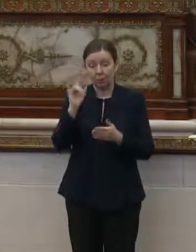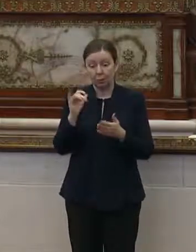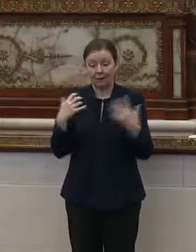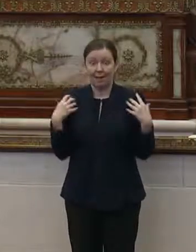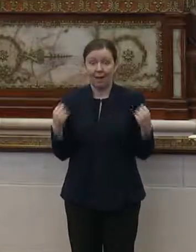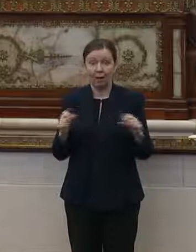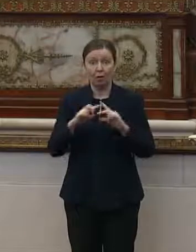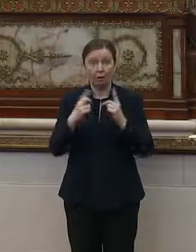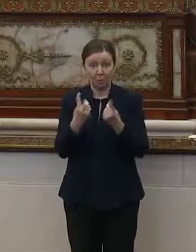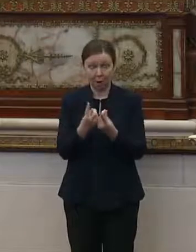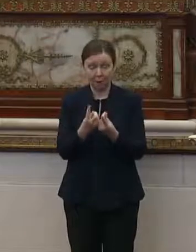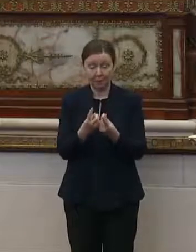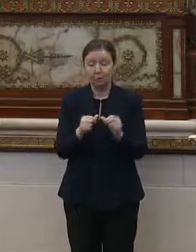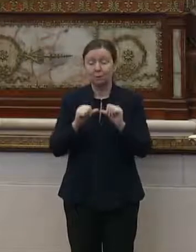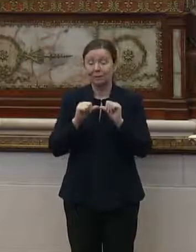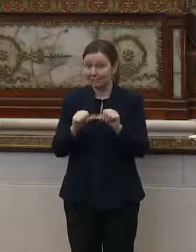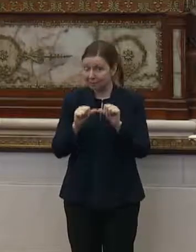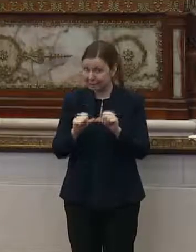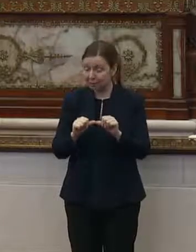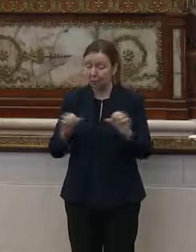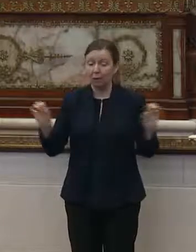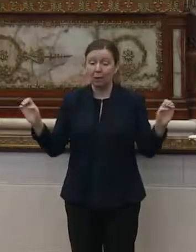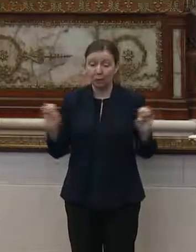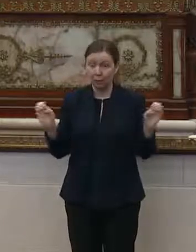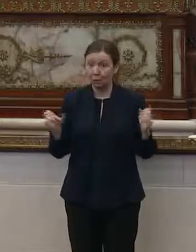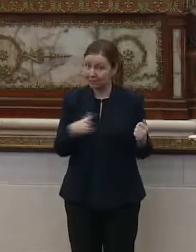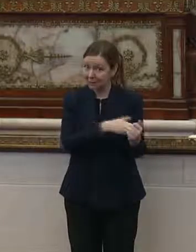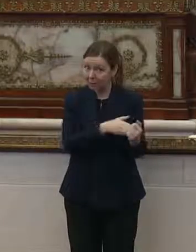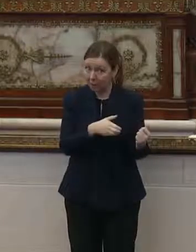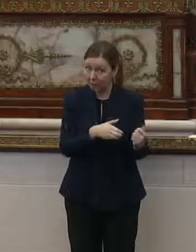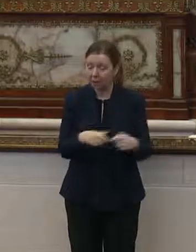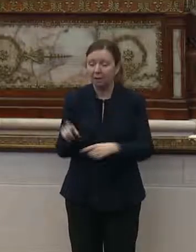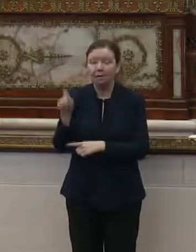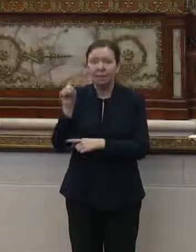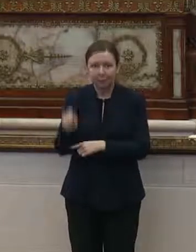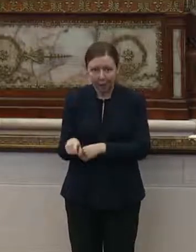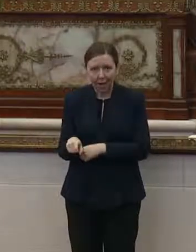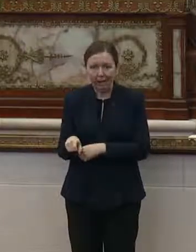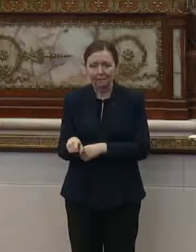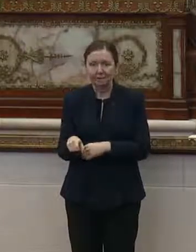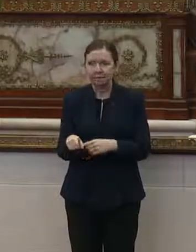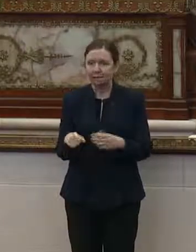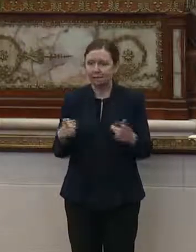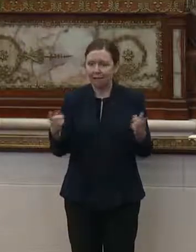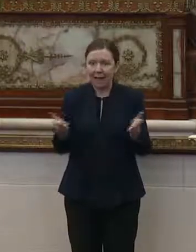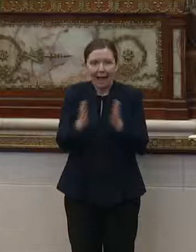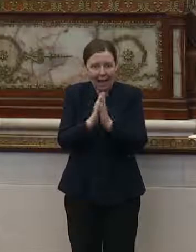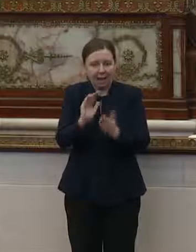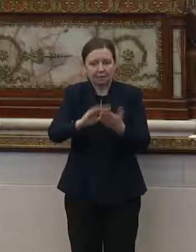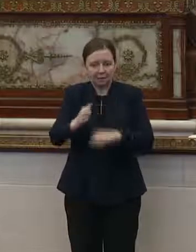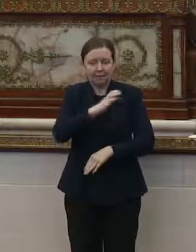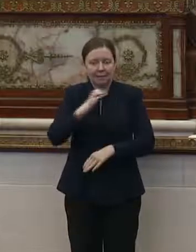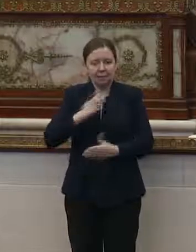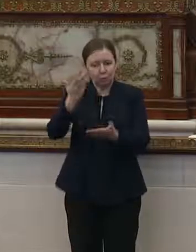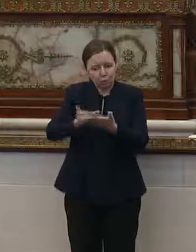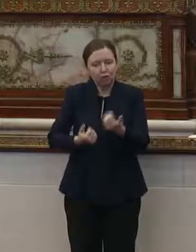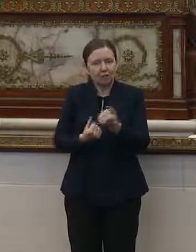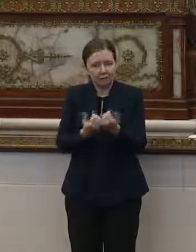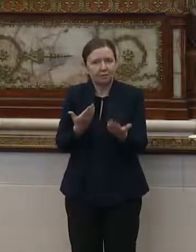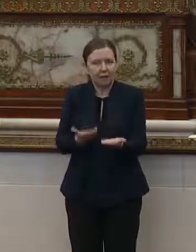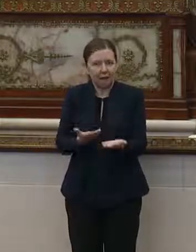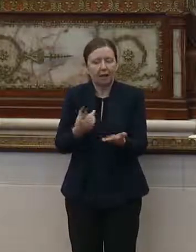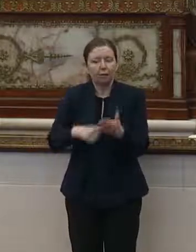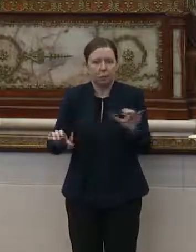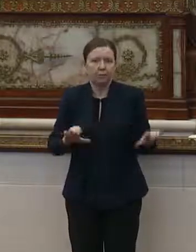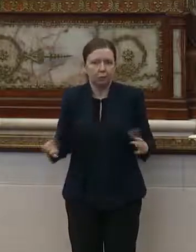health department to continue its emergency powers, it must come before city council to justify what it